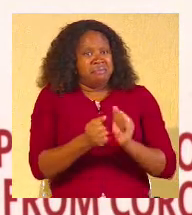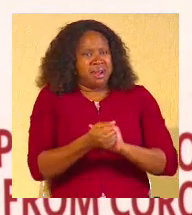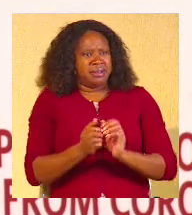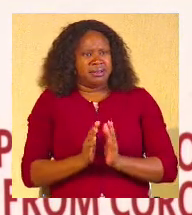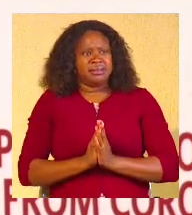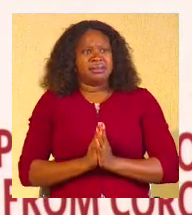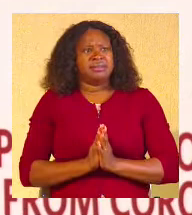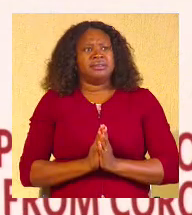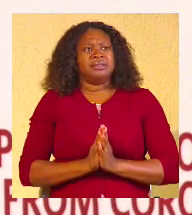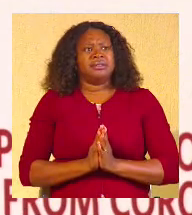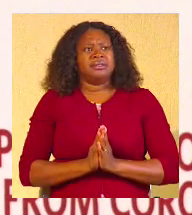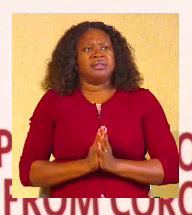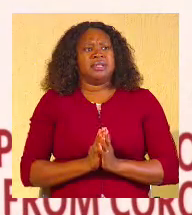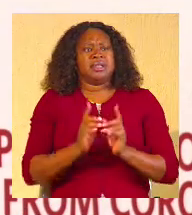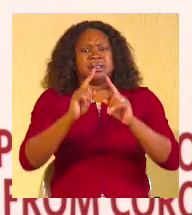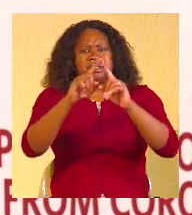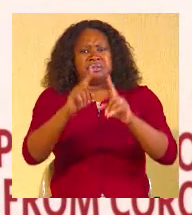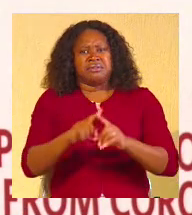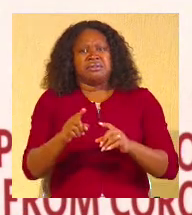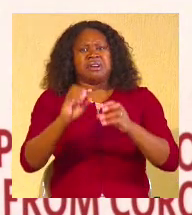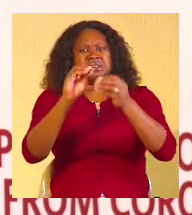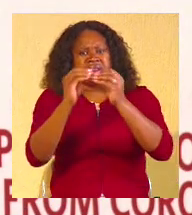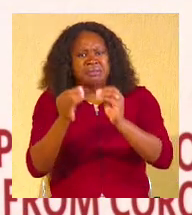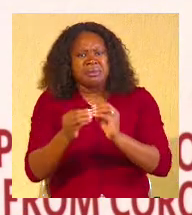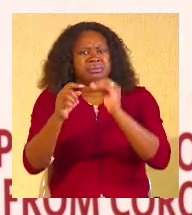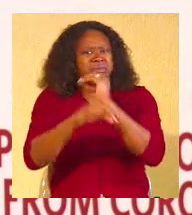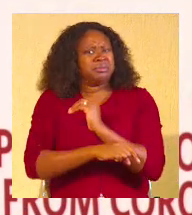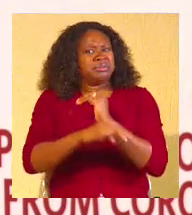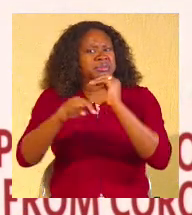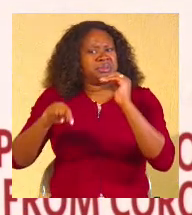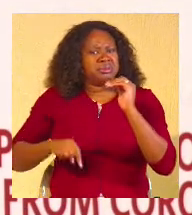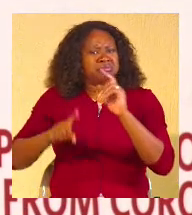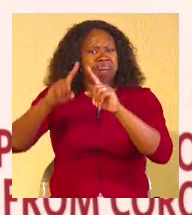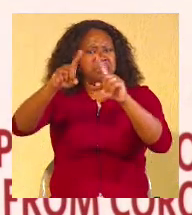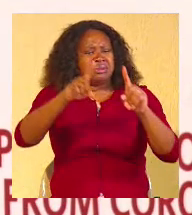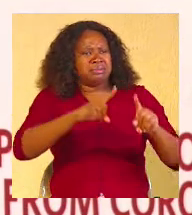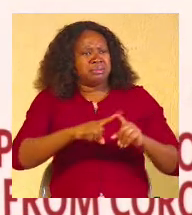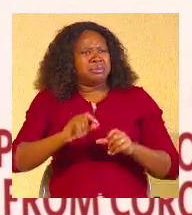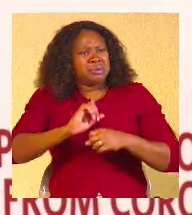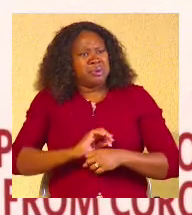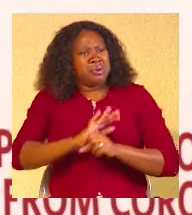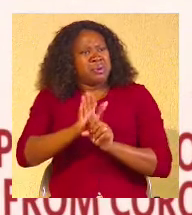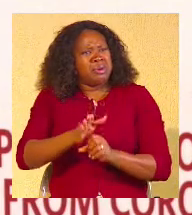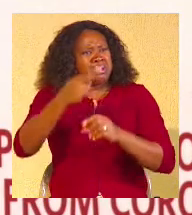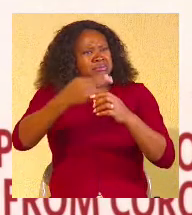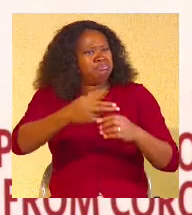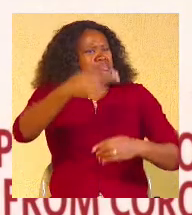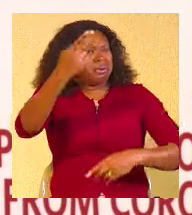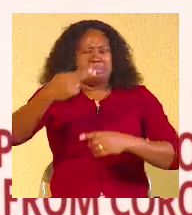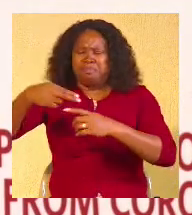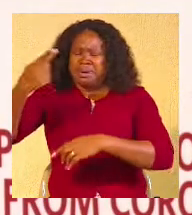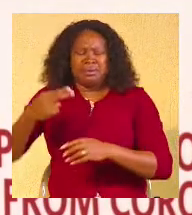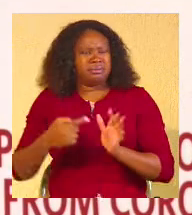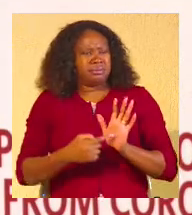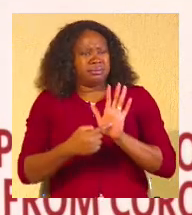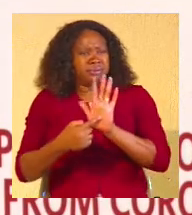Figures as observed from countries where COVID-19 is at another level shows